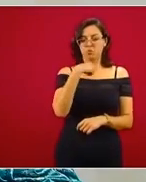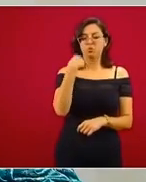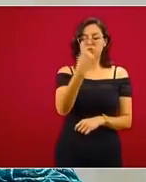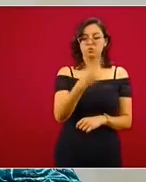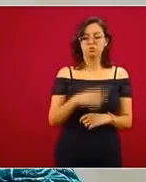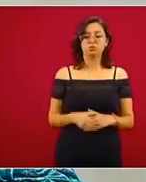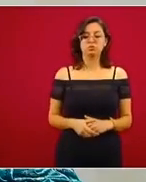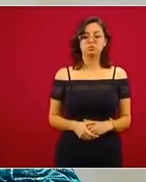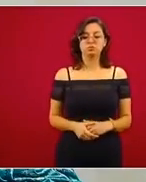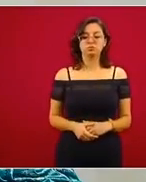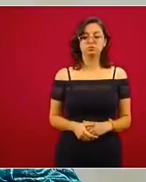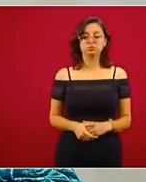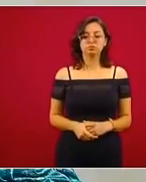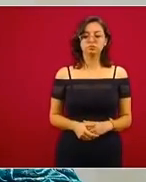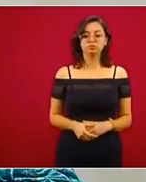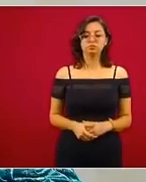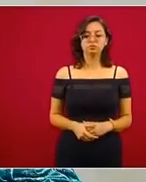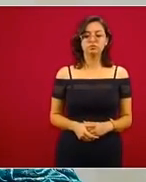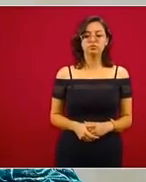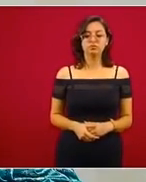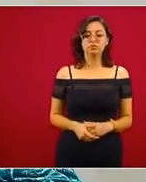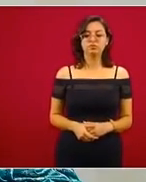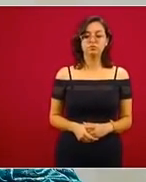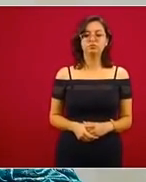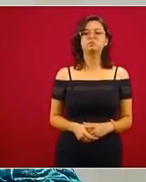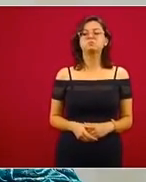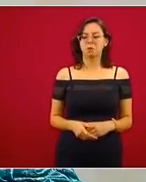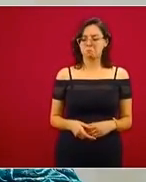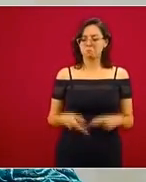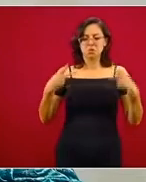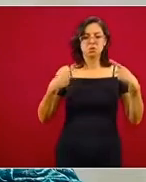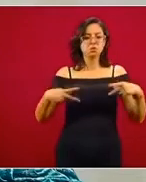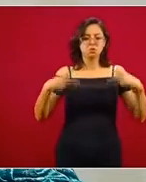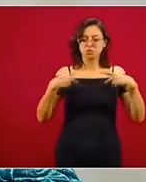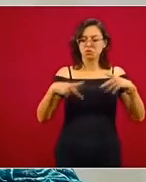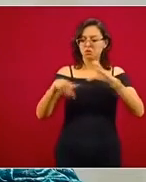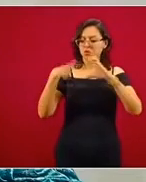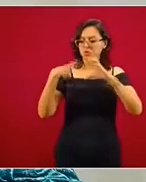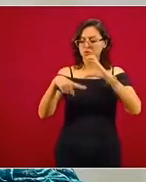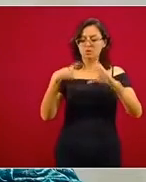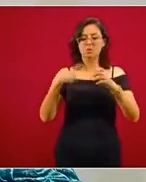By email, 24 hours a day.